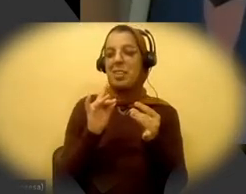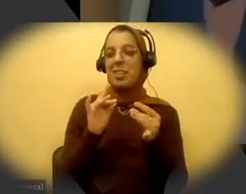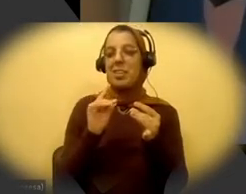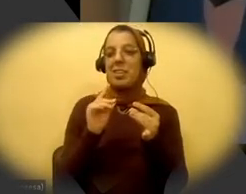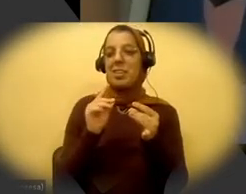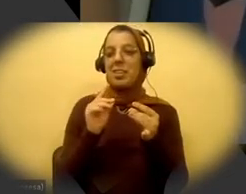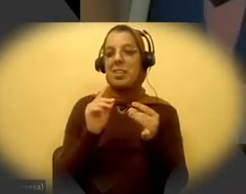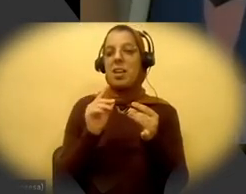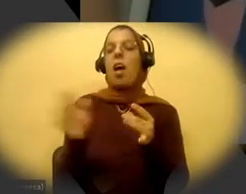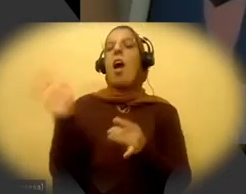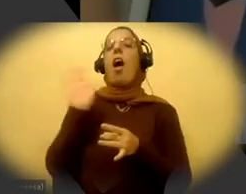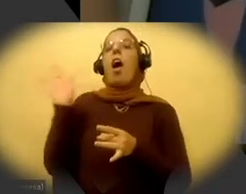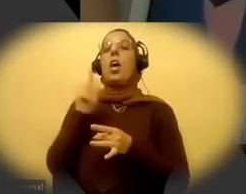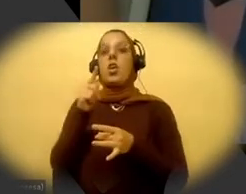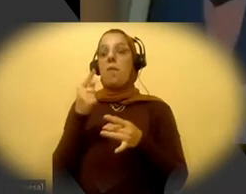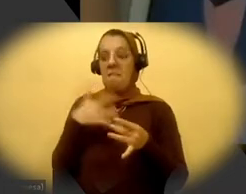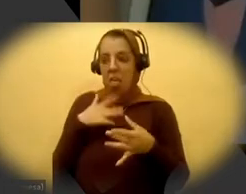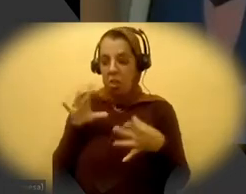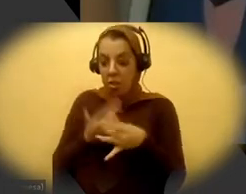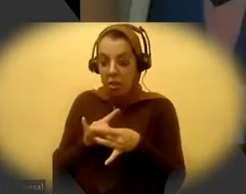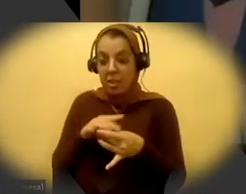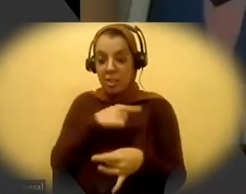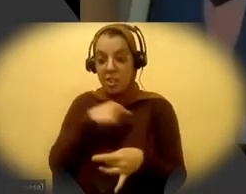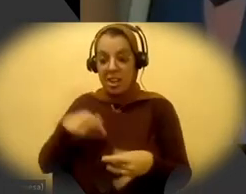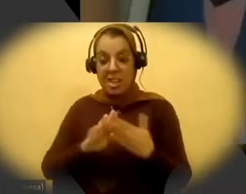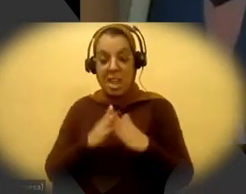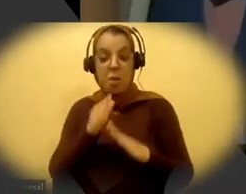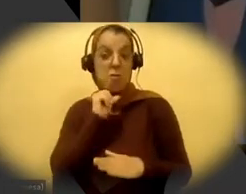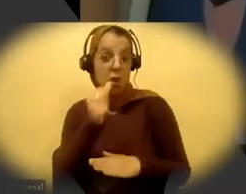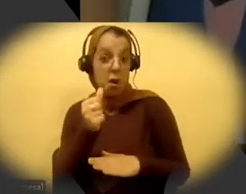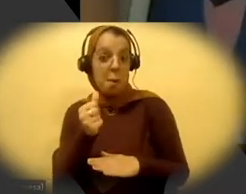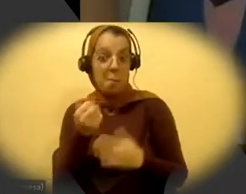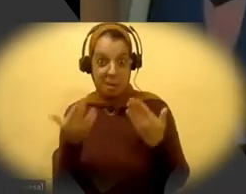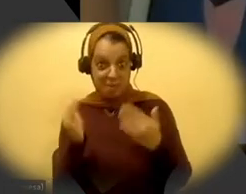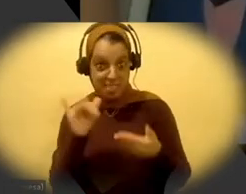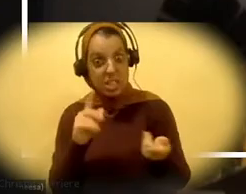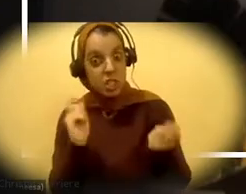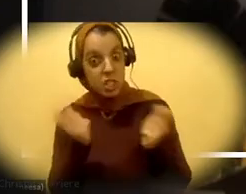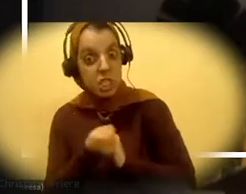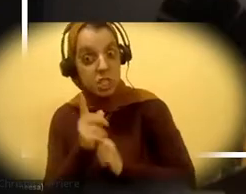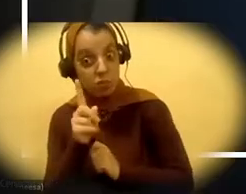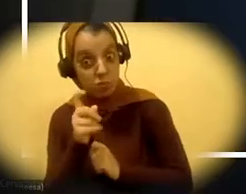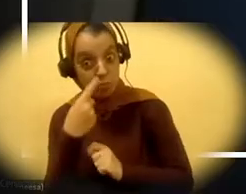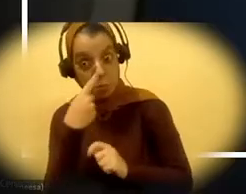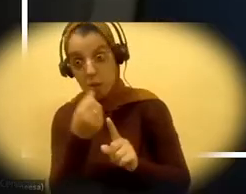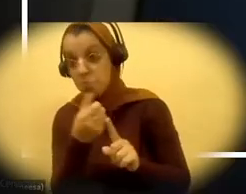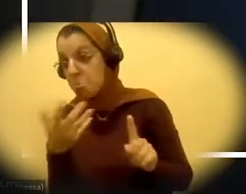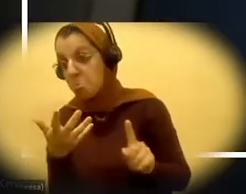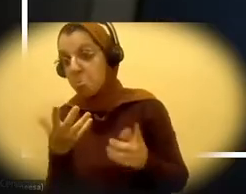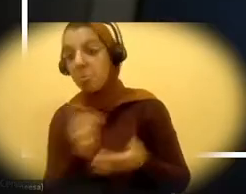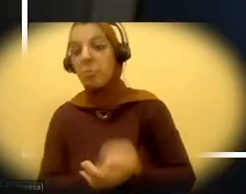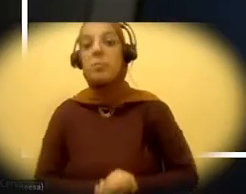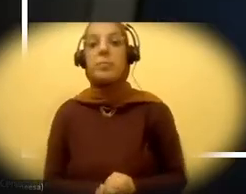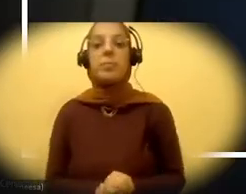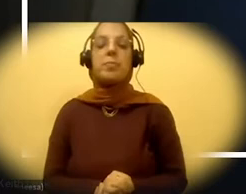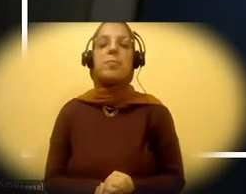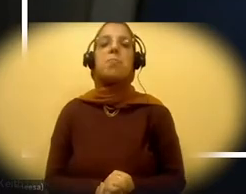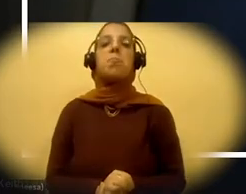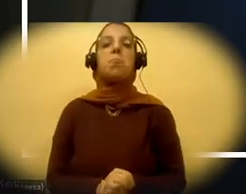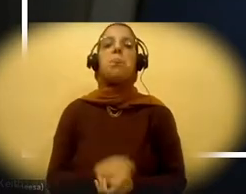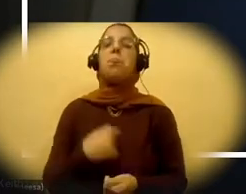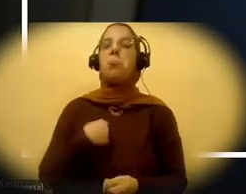with back then. Do you want to speak a bit about how that's maybe evolved? Yeah, I